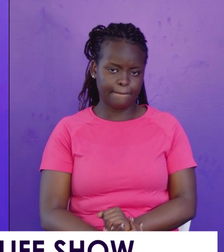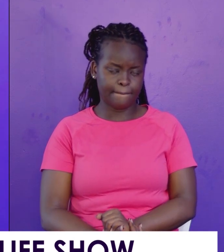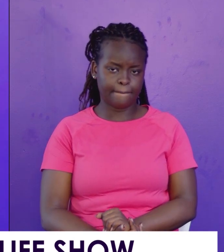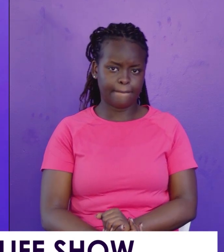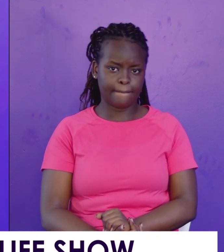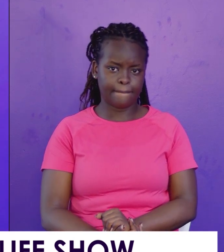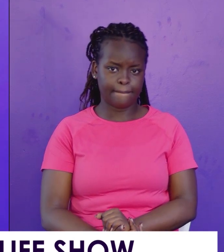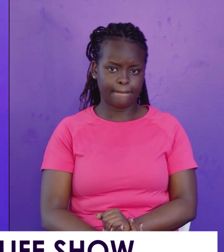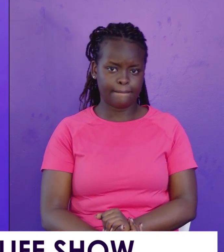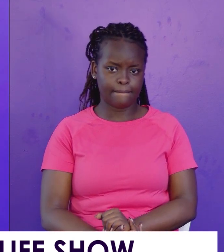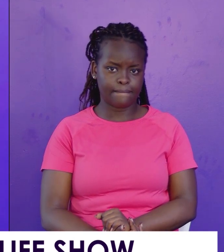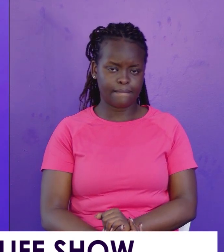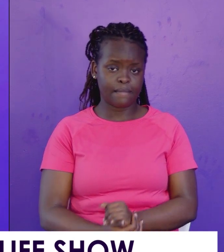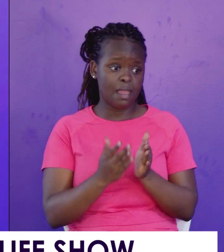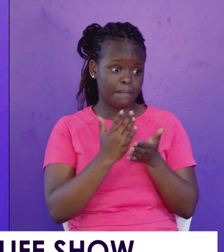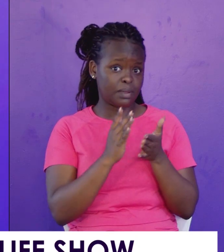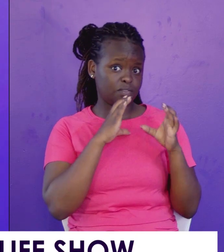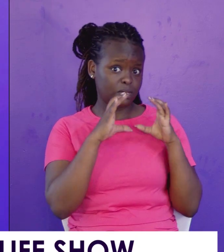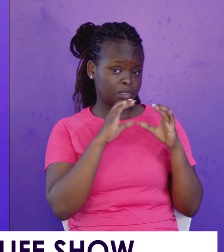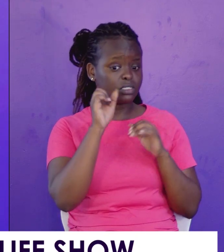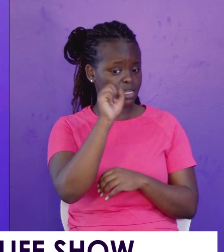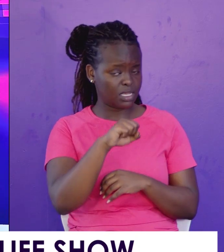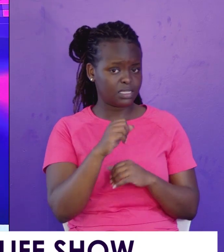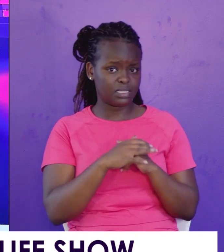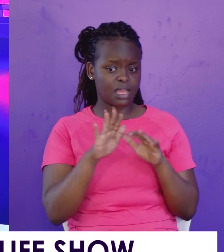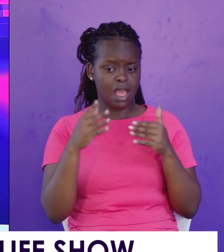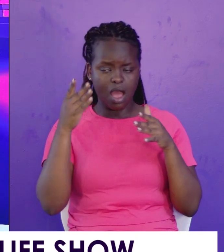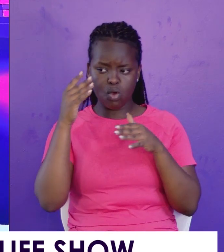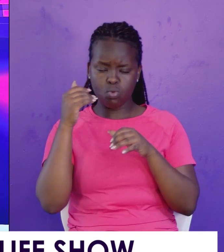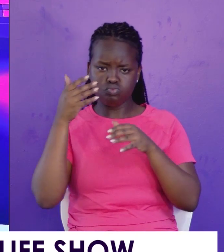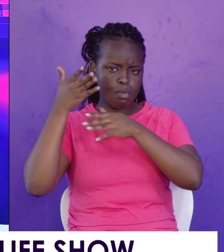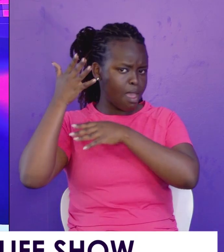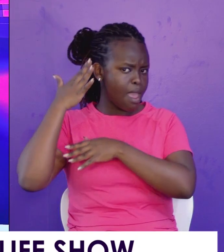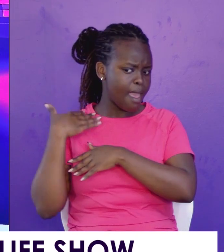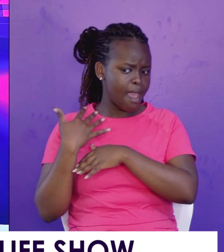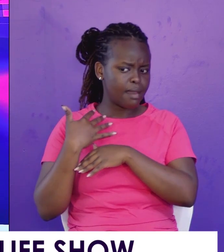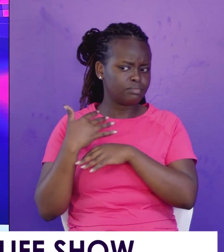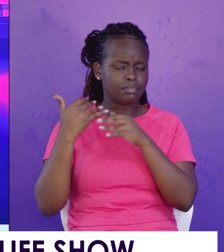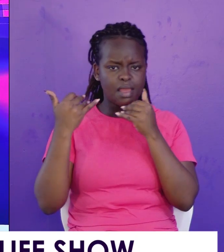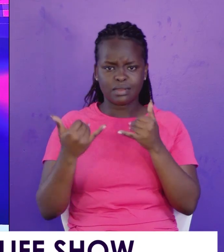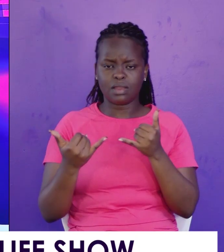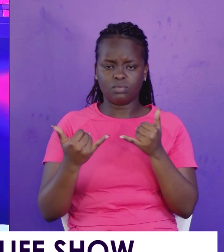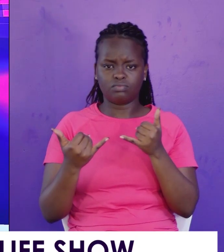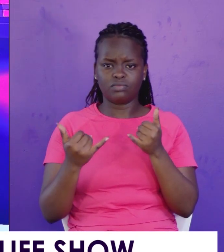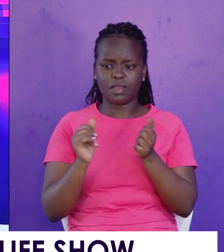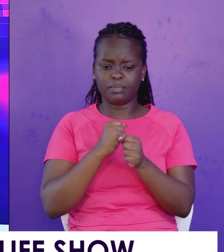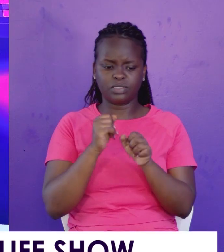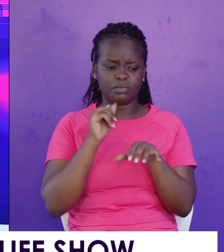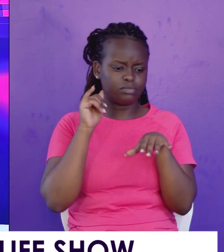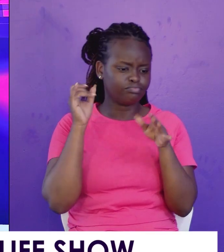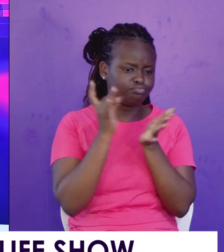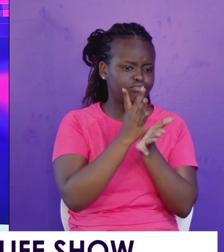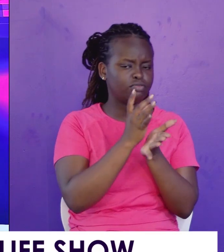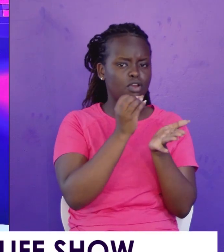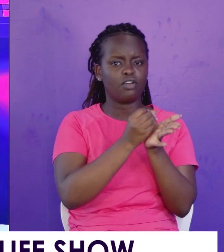It's part of communication? It is. Even the way you do your hair. Now you cannot send somebody out of